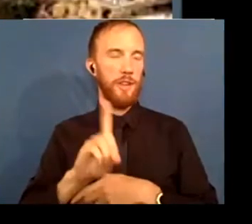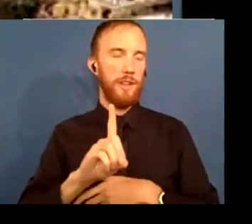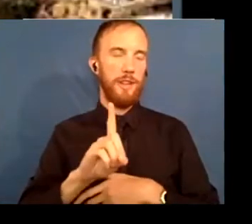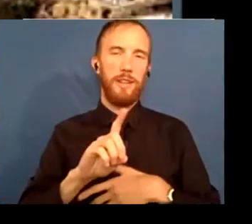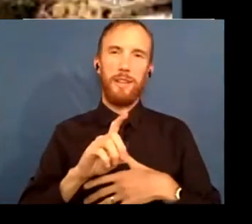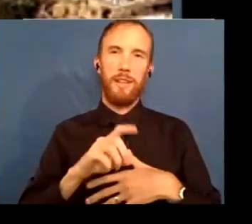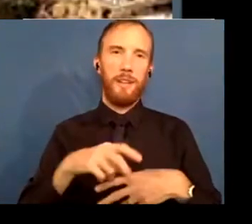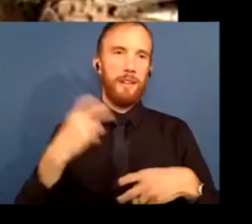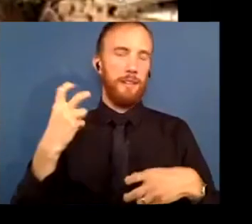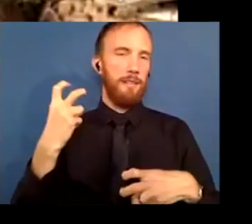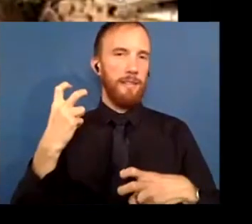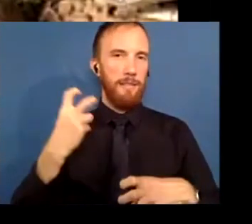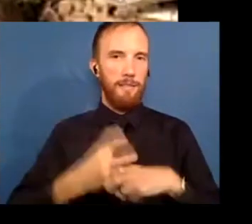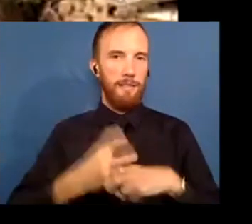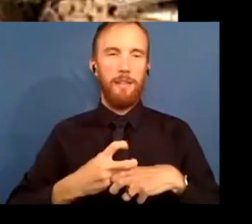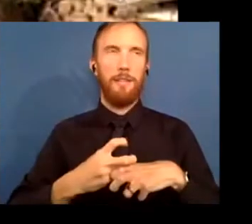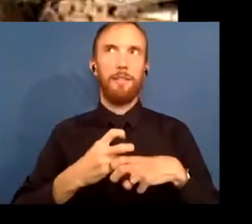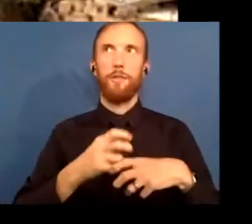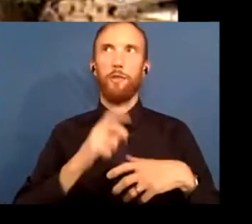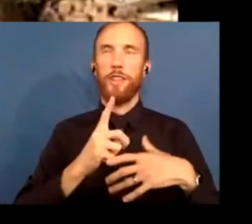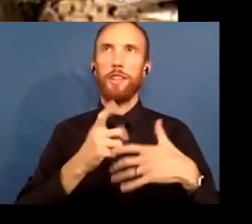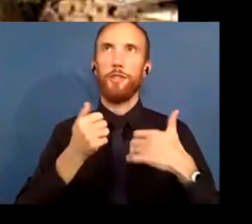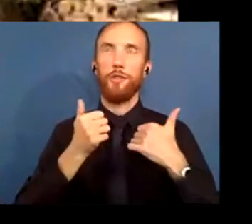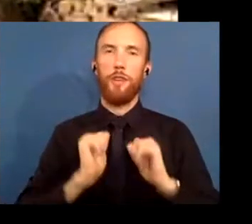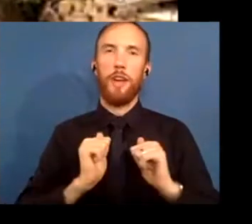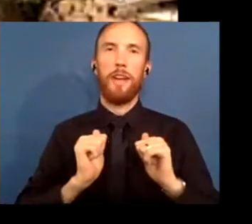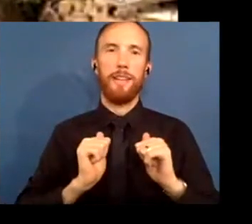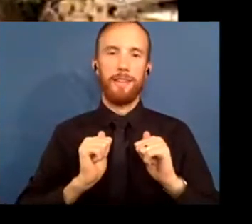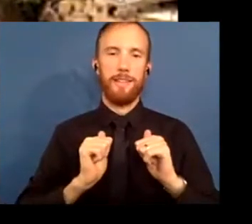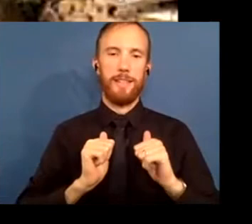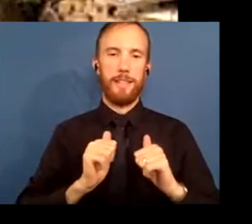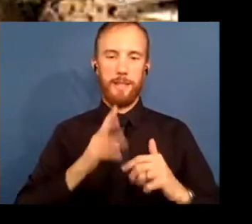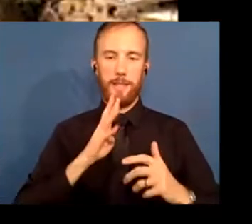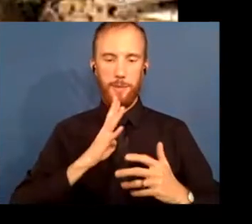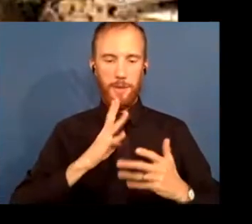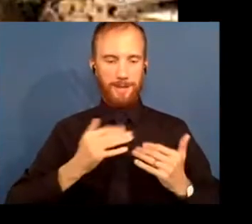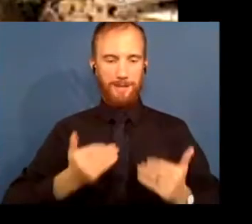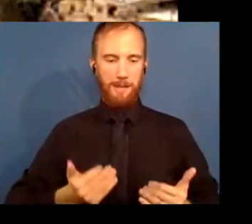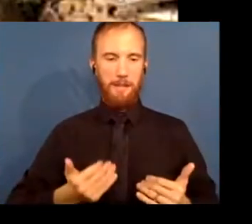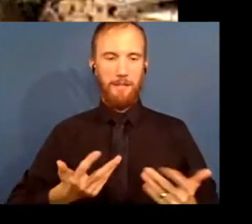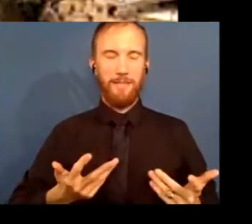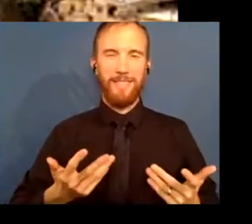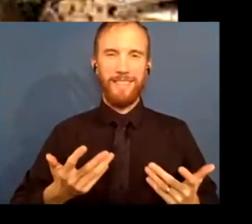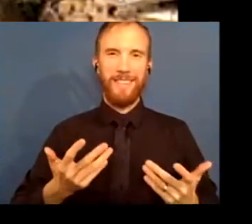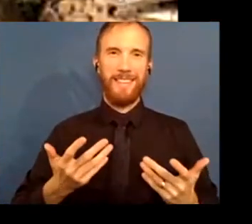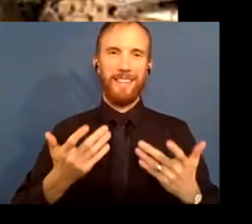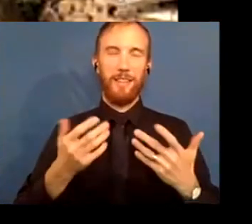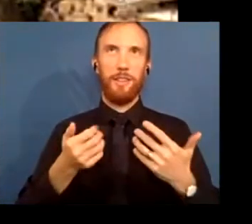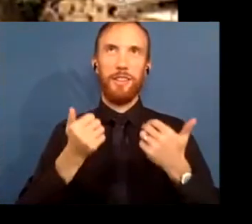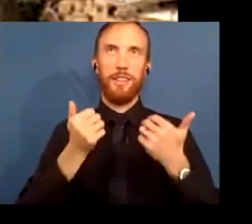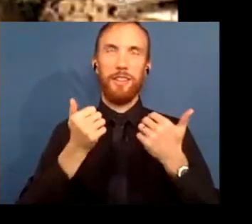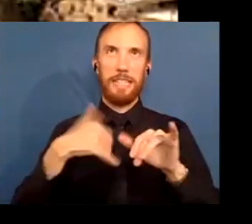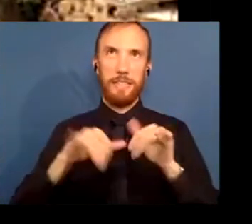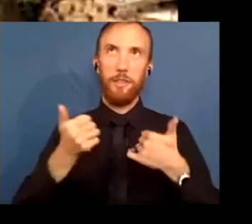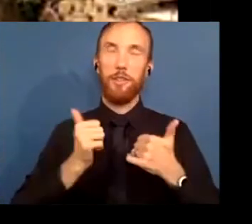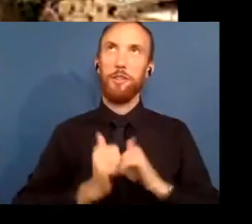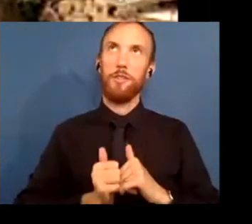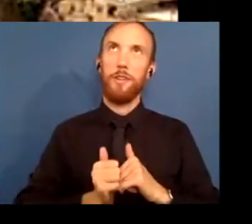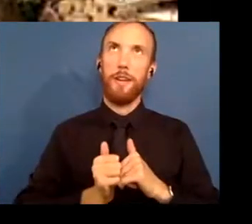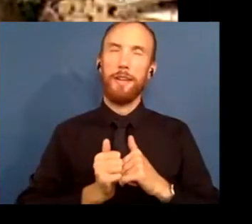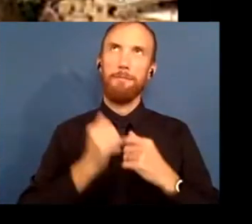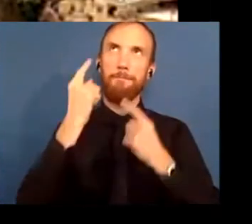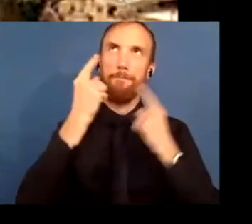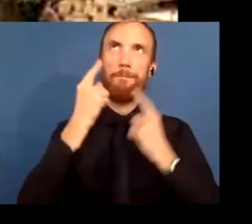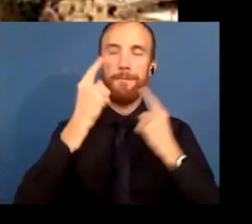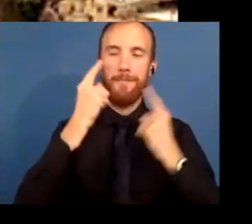even try to, speak after trying to process everything that you brought to